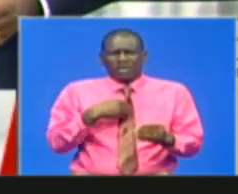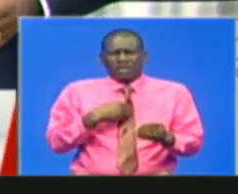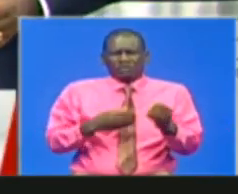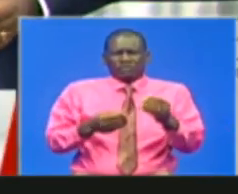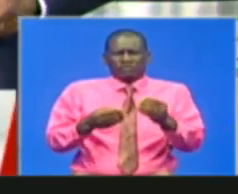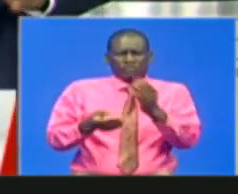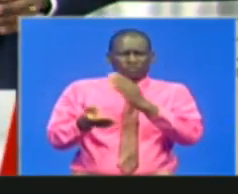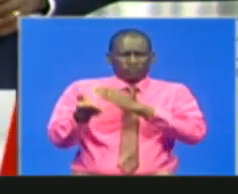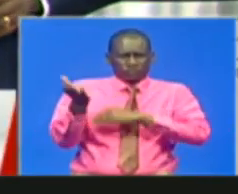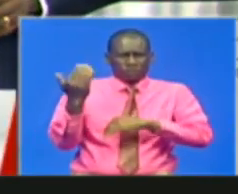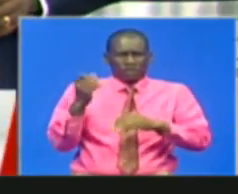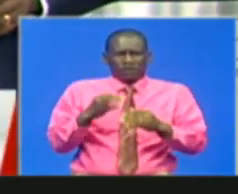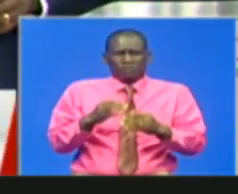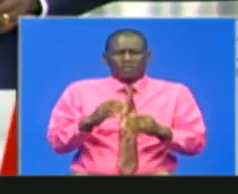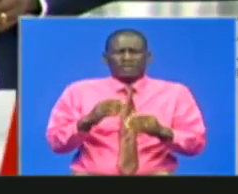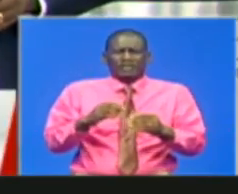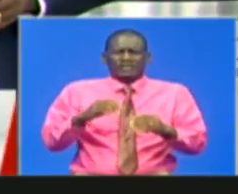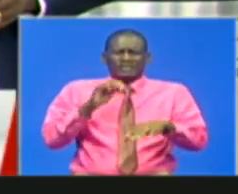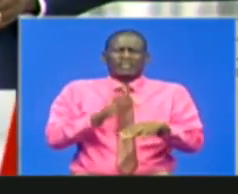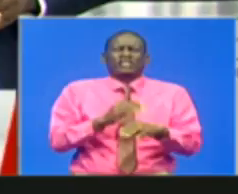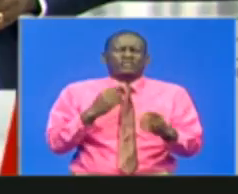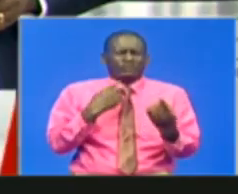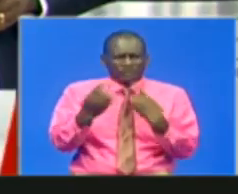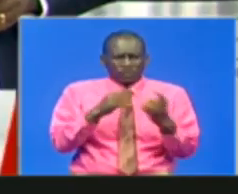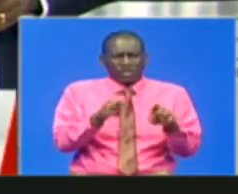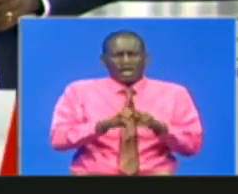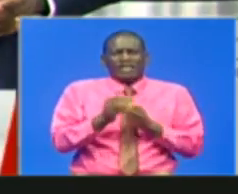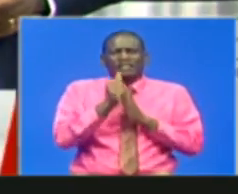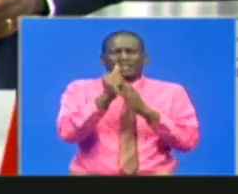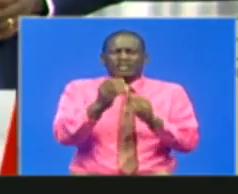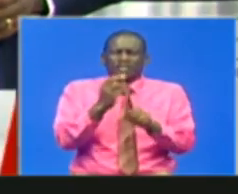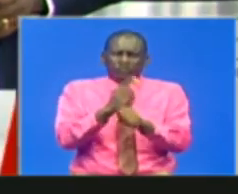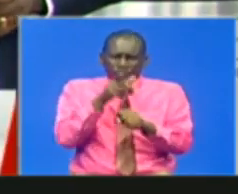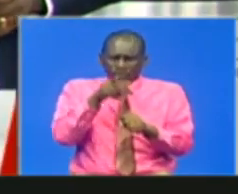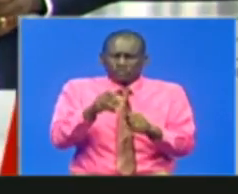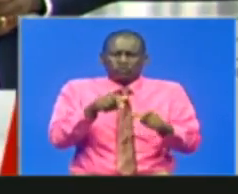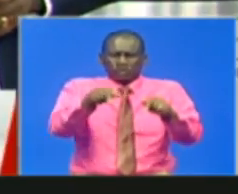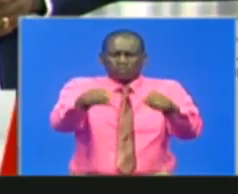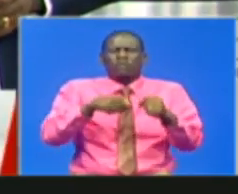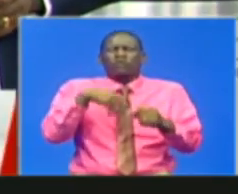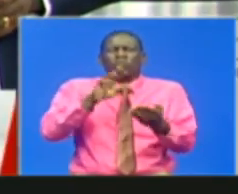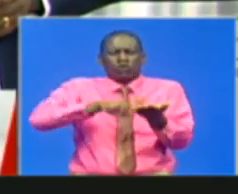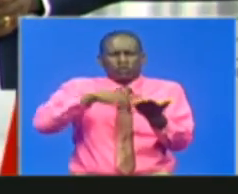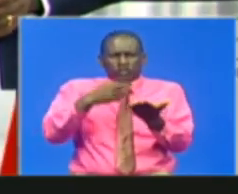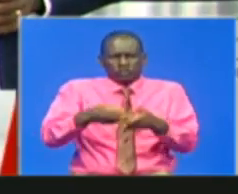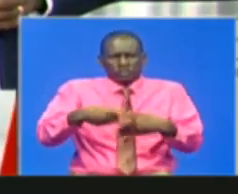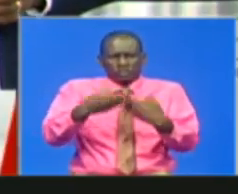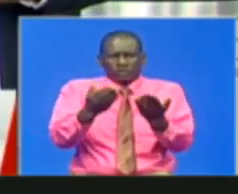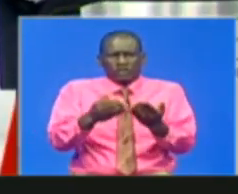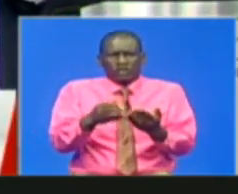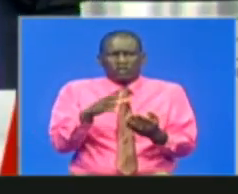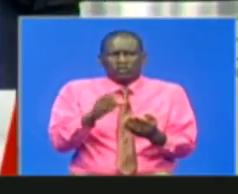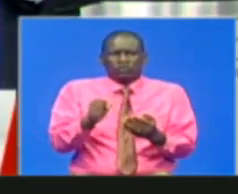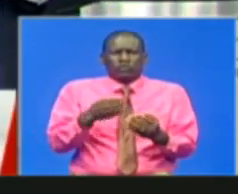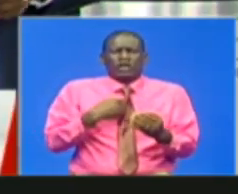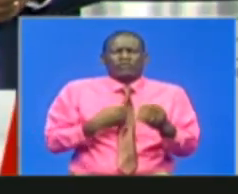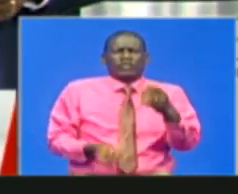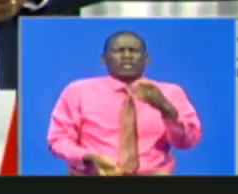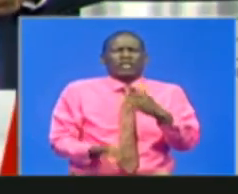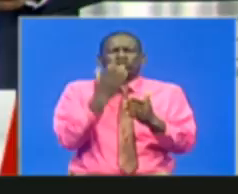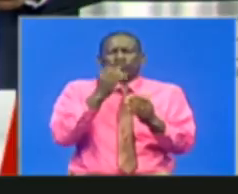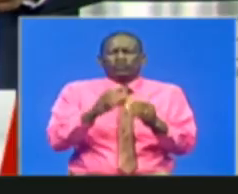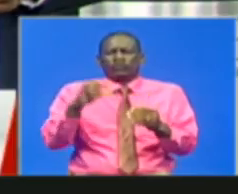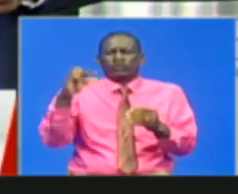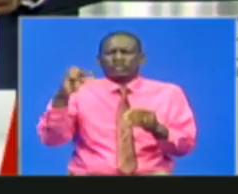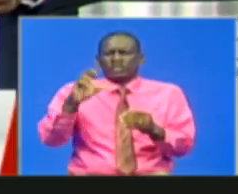a subject of hot controversy as leaders use it to begin for more resource allocation. Victor Kiprop attended the launch of the gross county